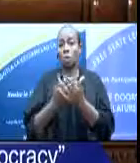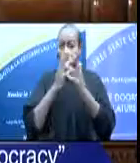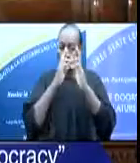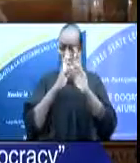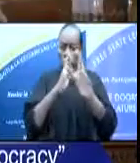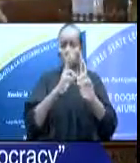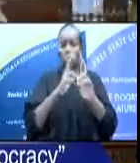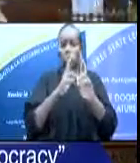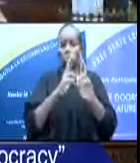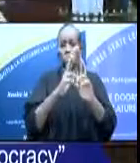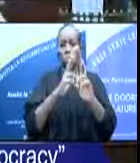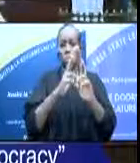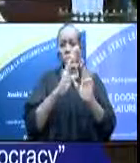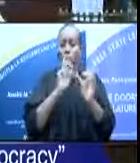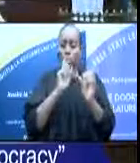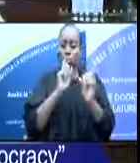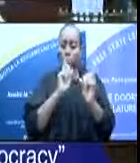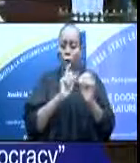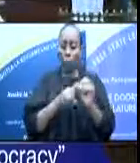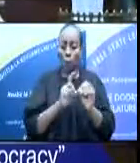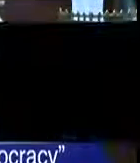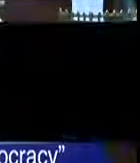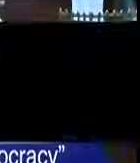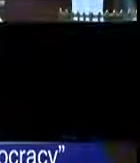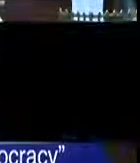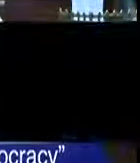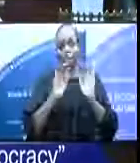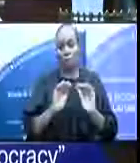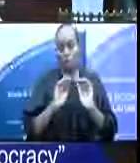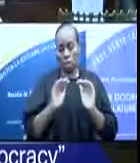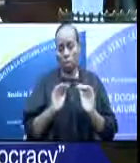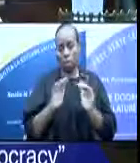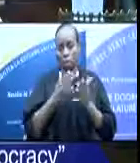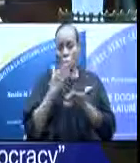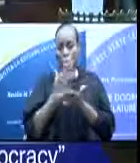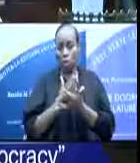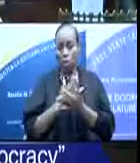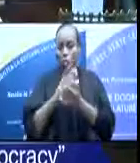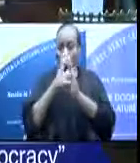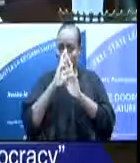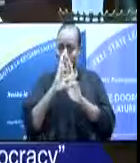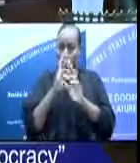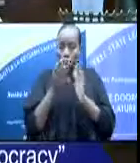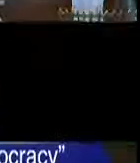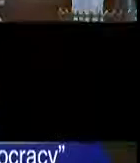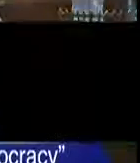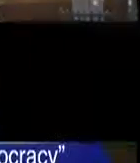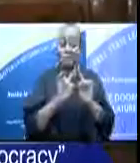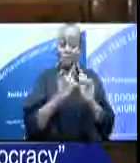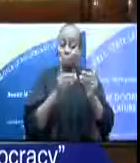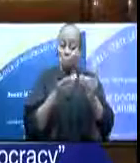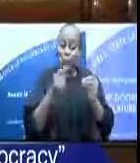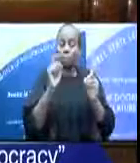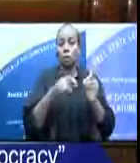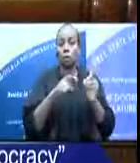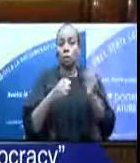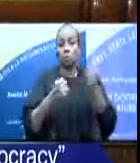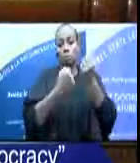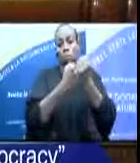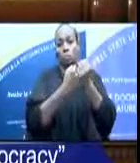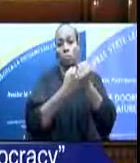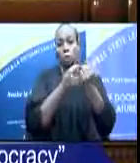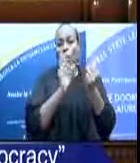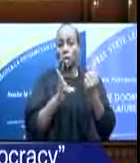health services during the lives of people, as well as to maintain human dignity at death. The department must be assisted to get